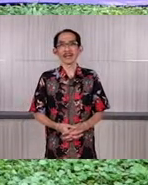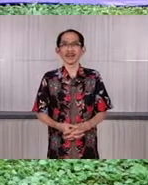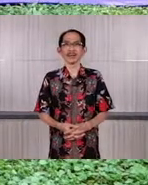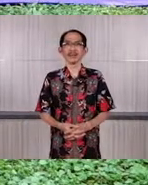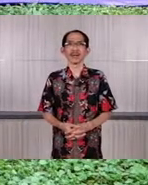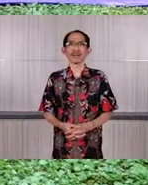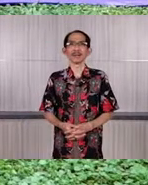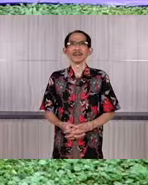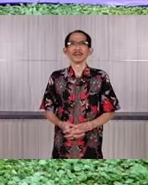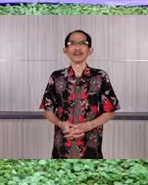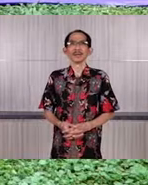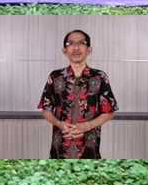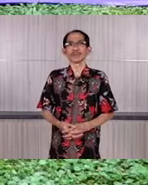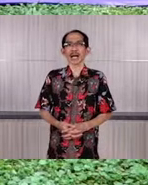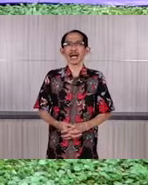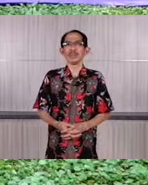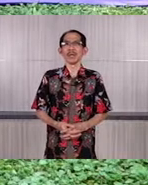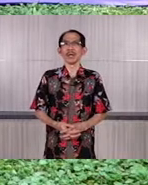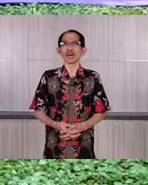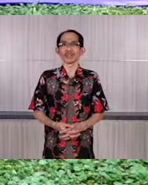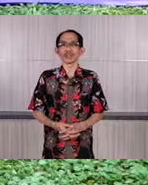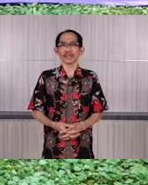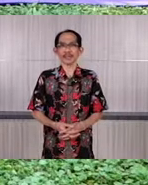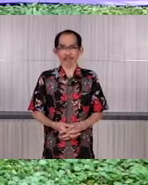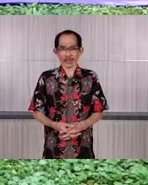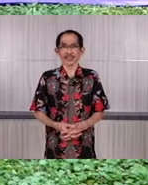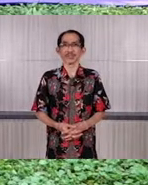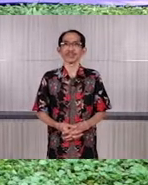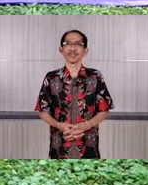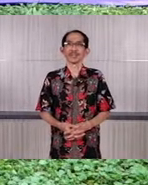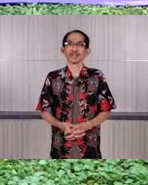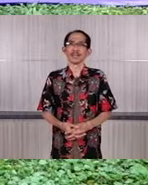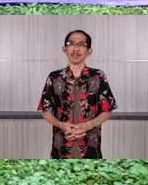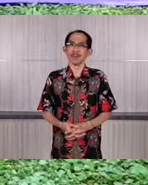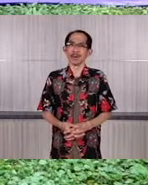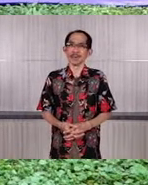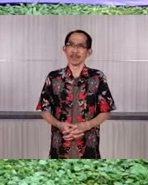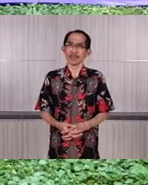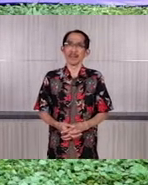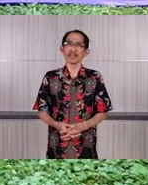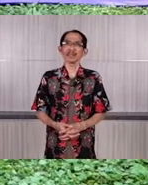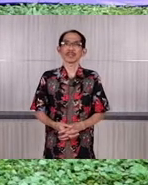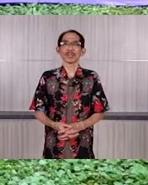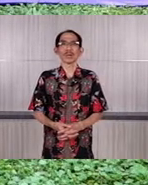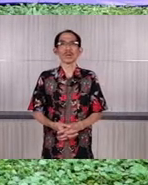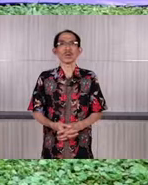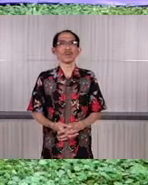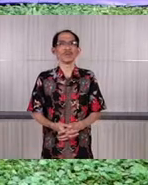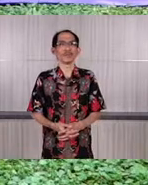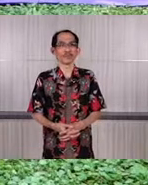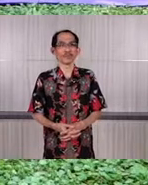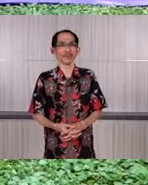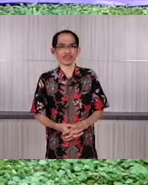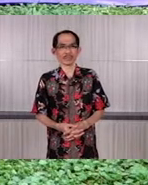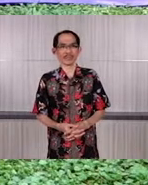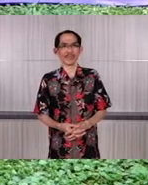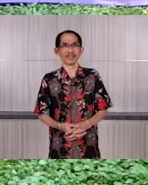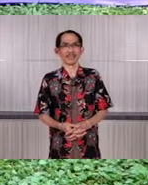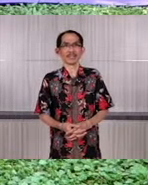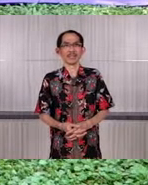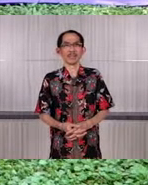A great deal of time lost in thoughts about the past or the